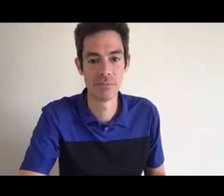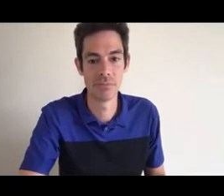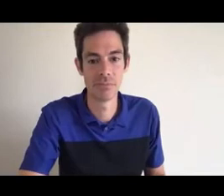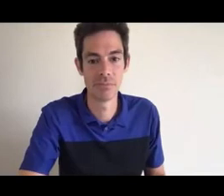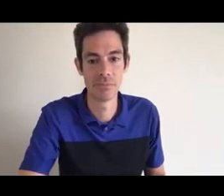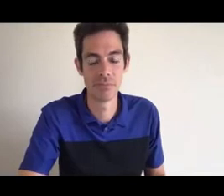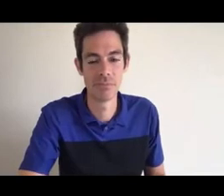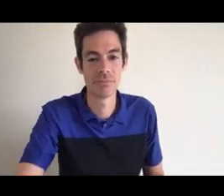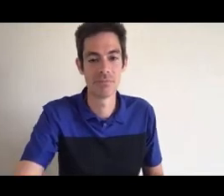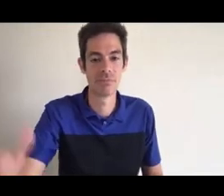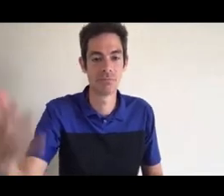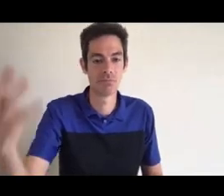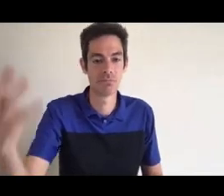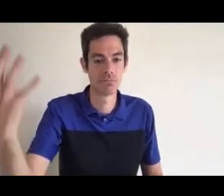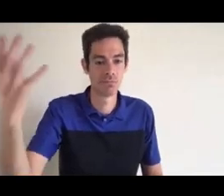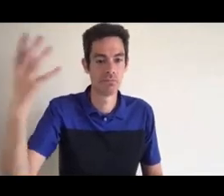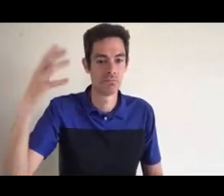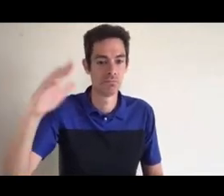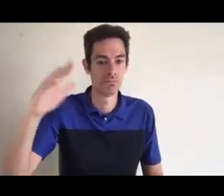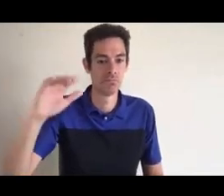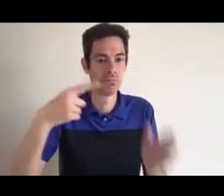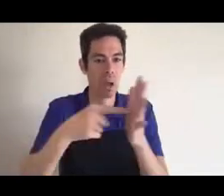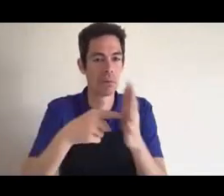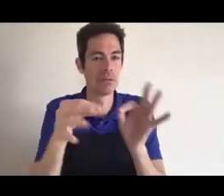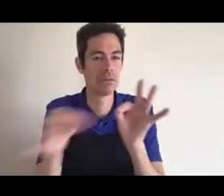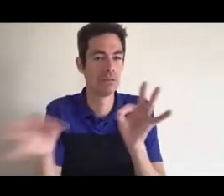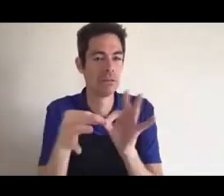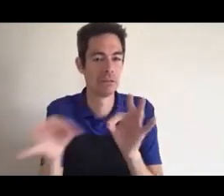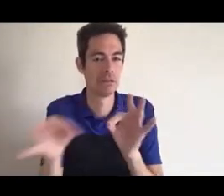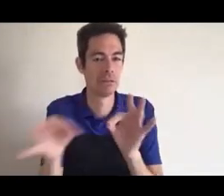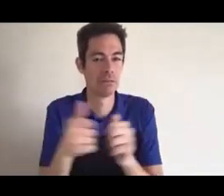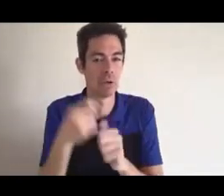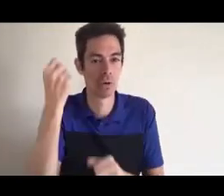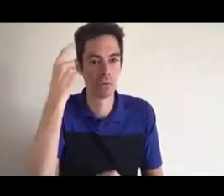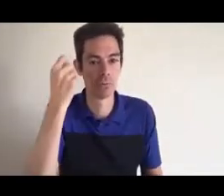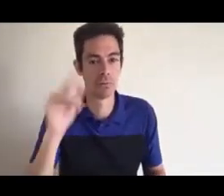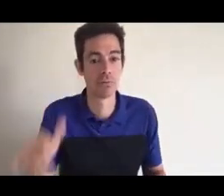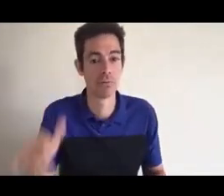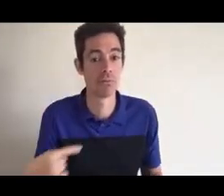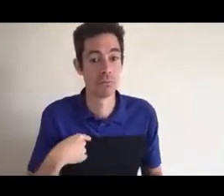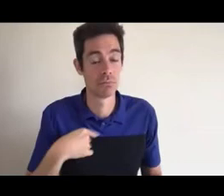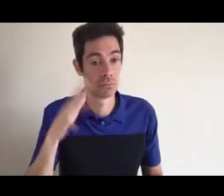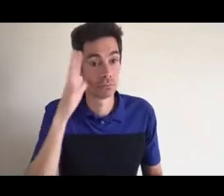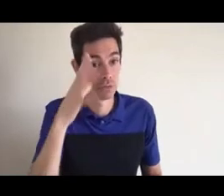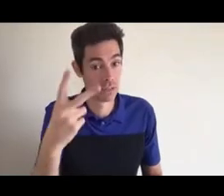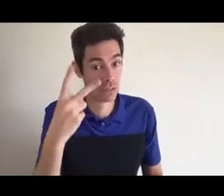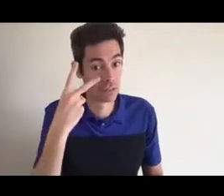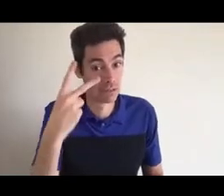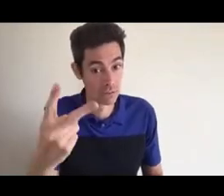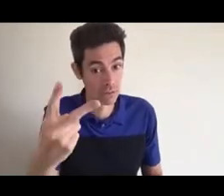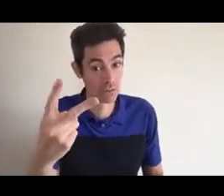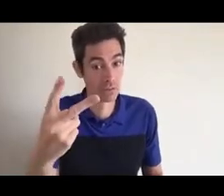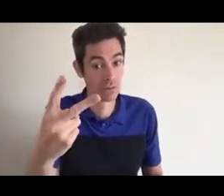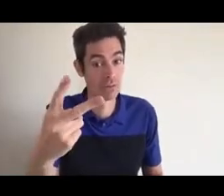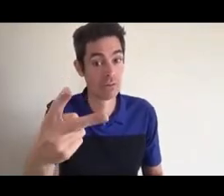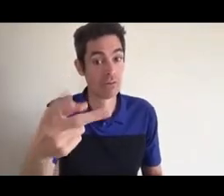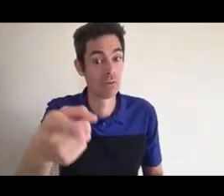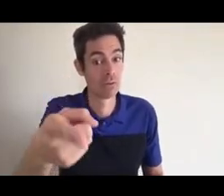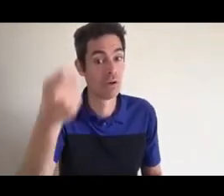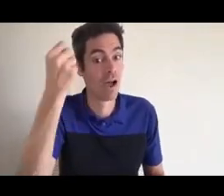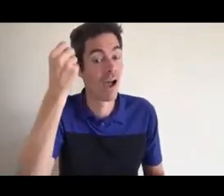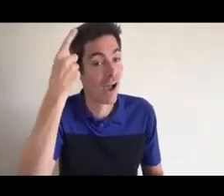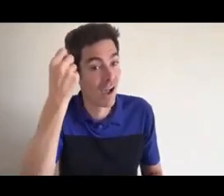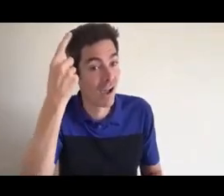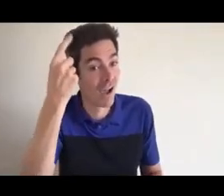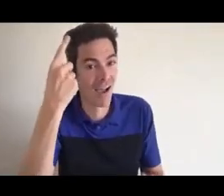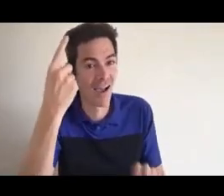like emphasis, okay? So here are some examples of sentences with understand or